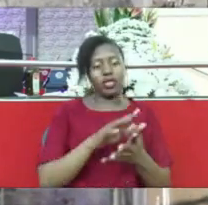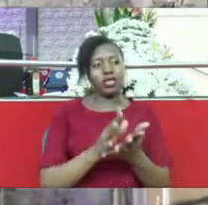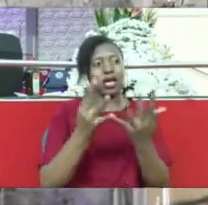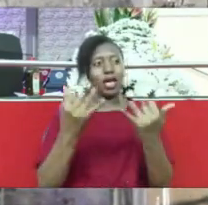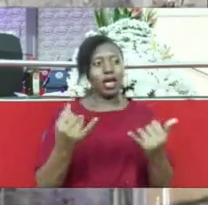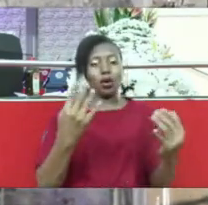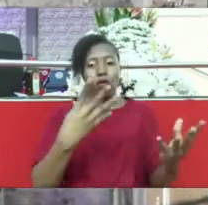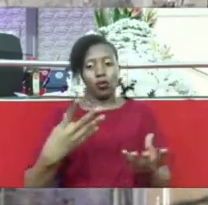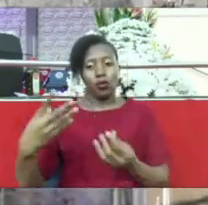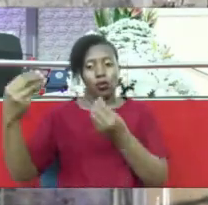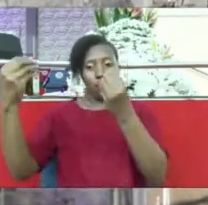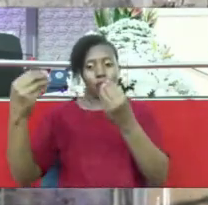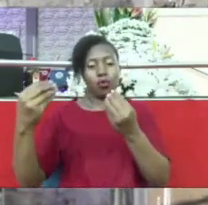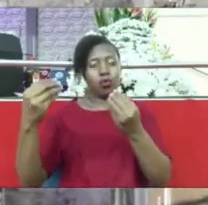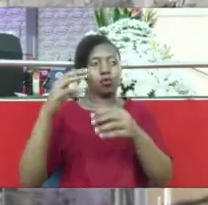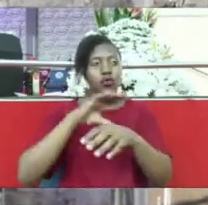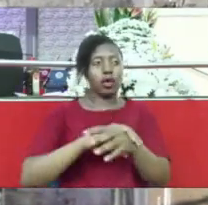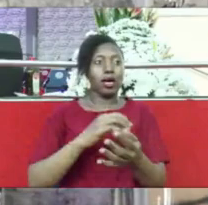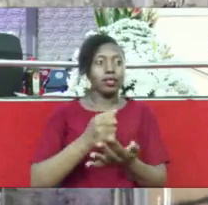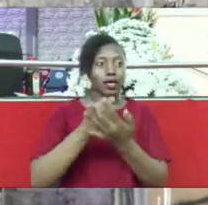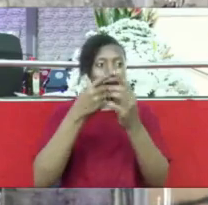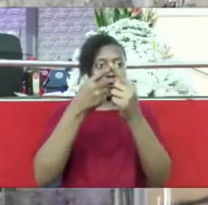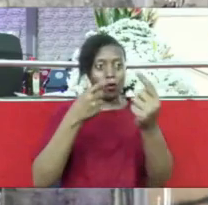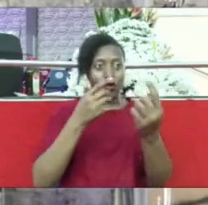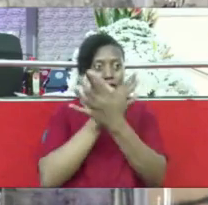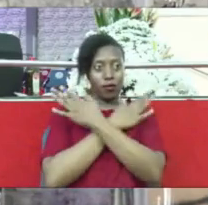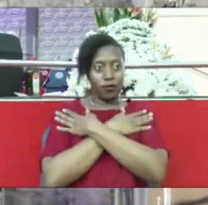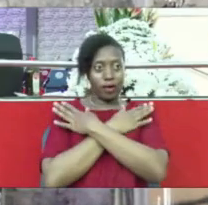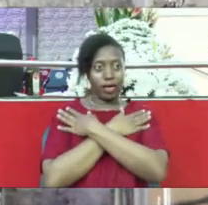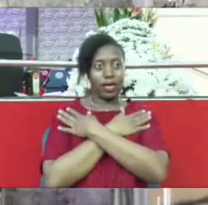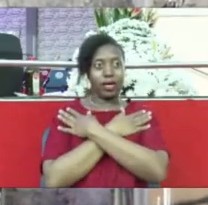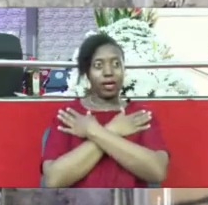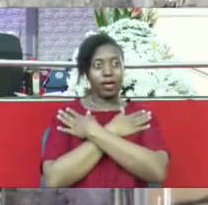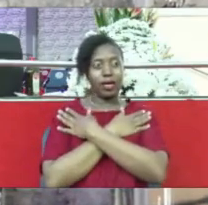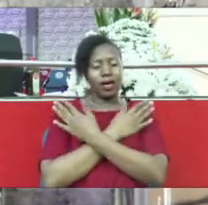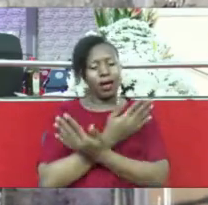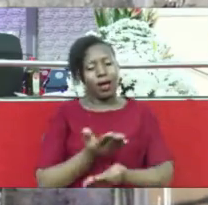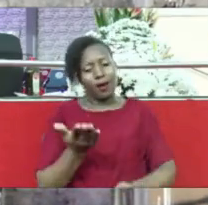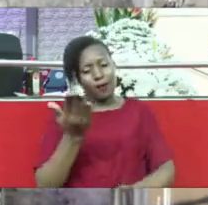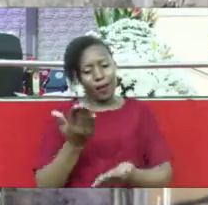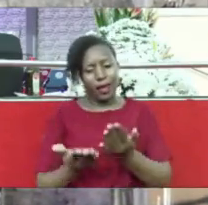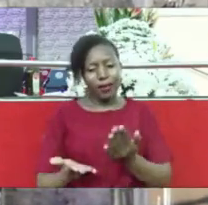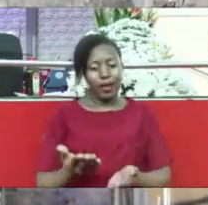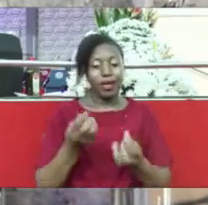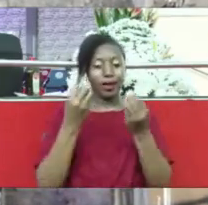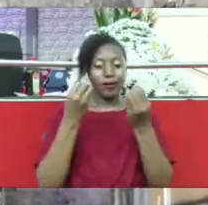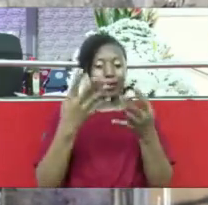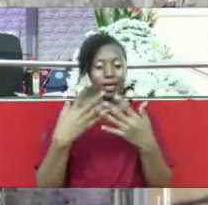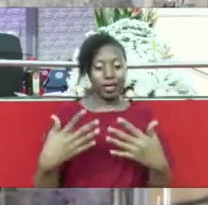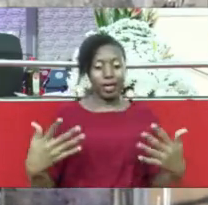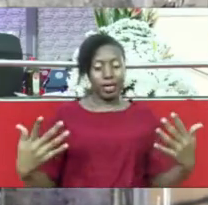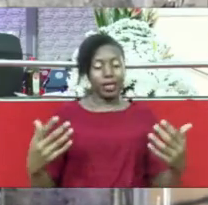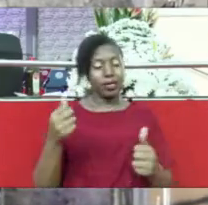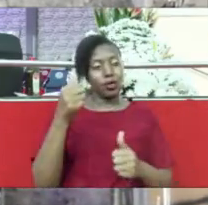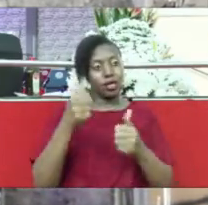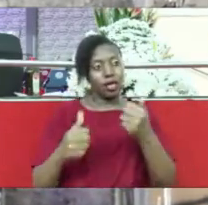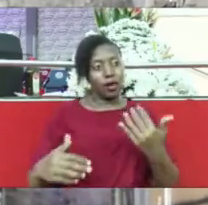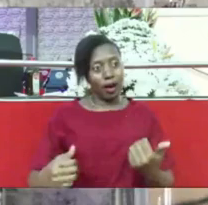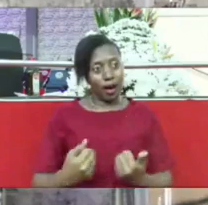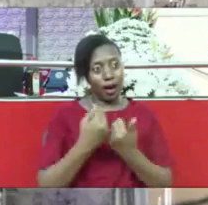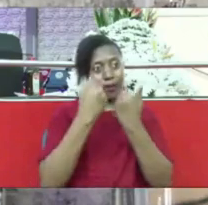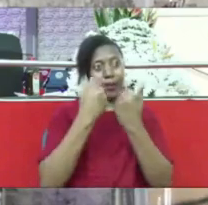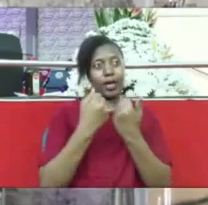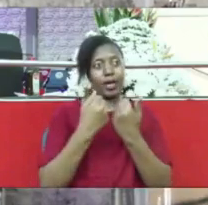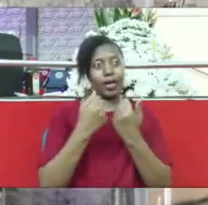friend. Unaweza kuwa umefungiwa nyumba na umeenda kutafuta usaidizi kwa rafiki. It could be there are many things that have happened in your lives that makes you I don't